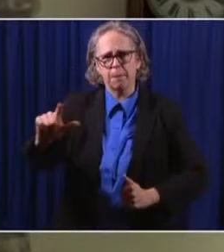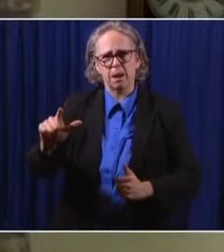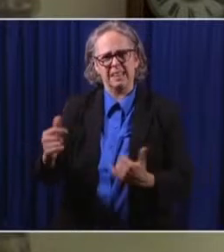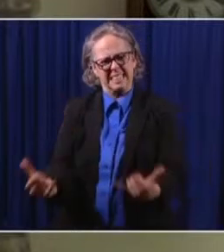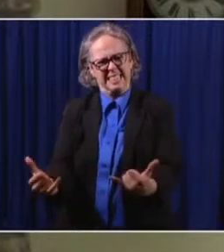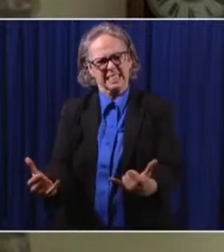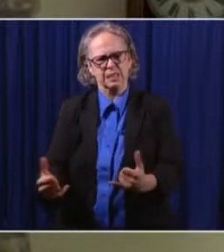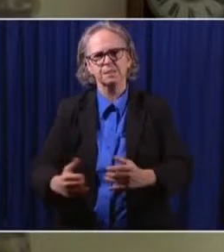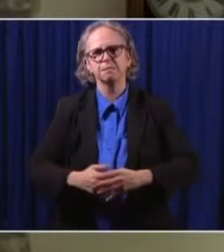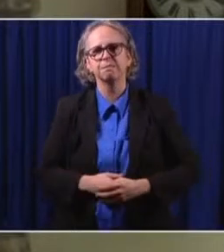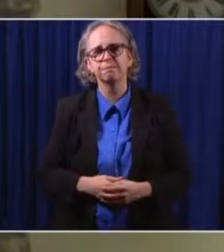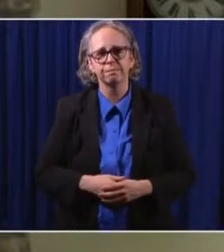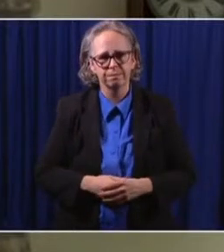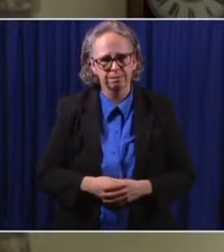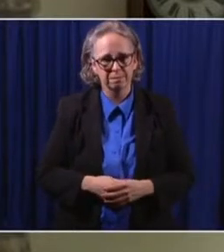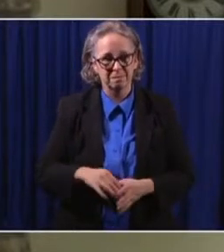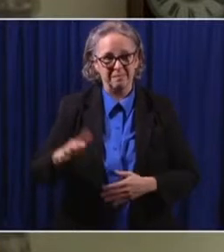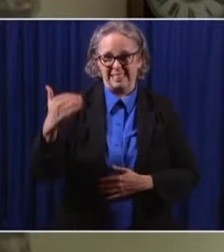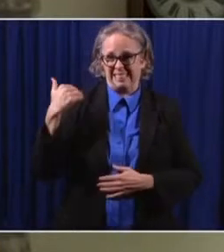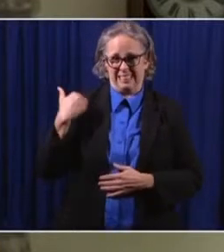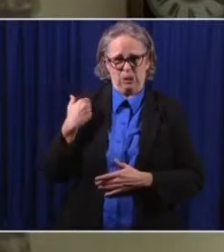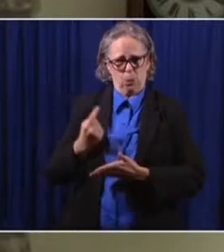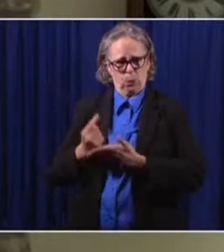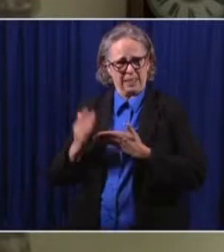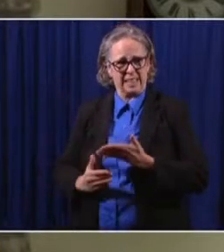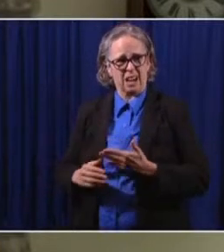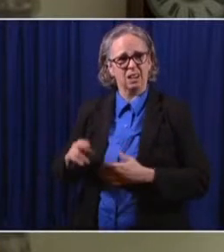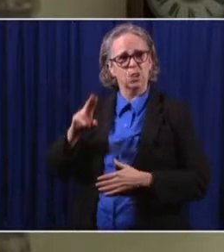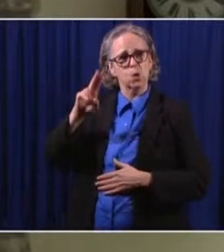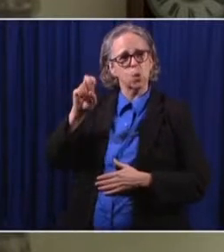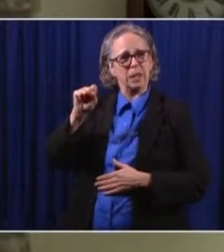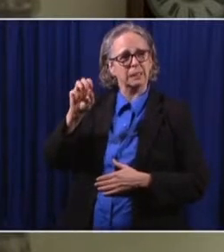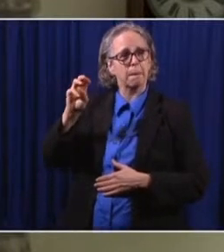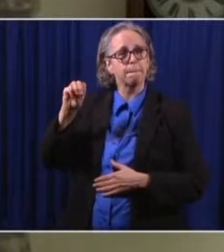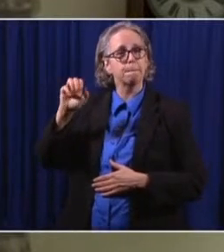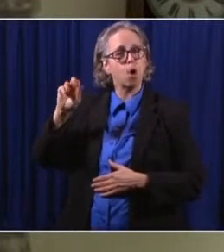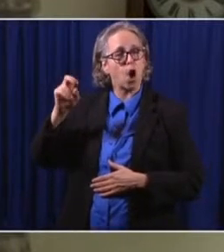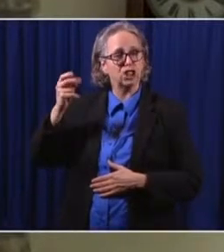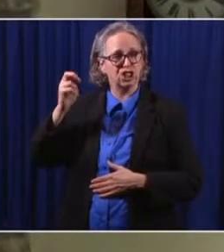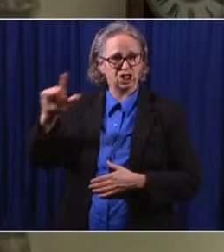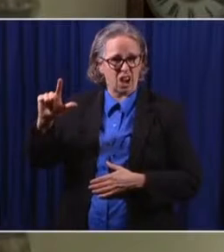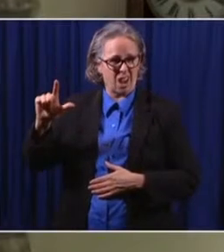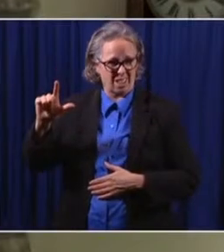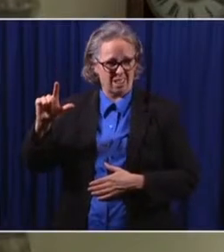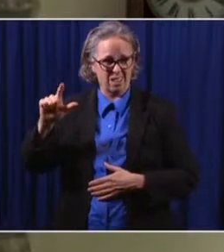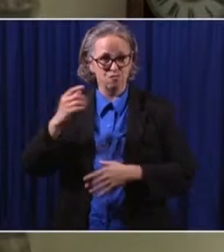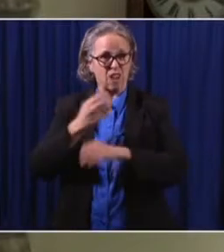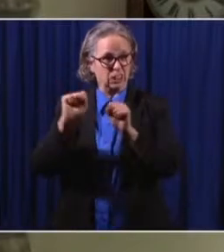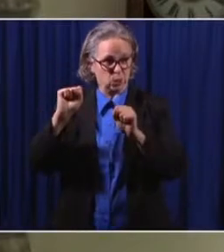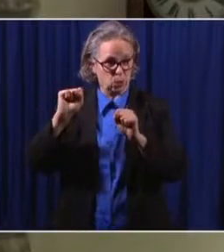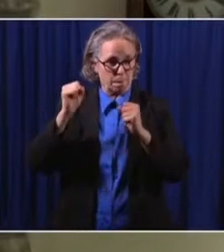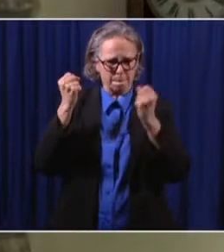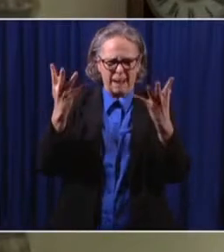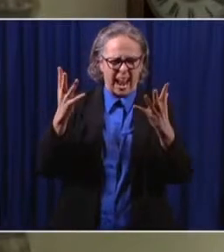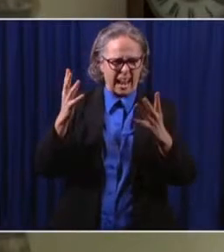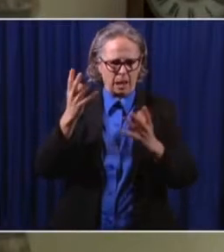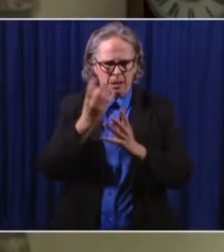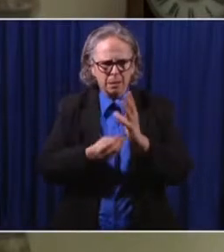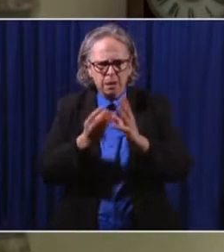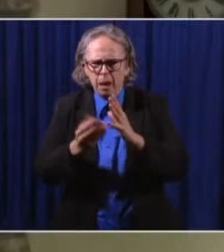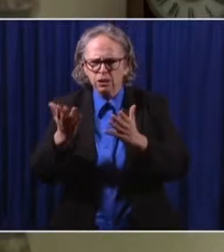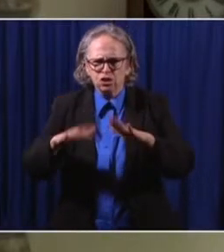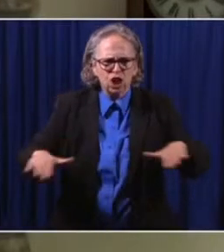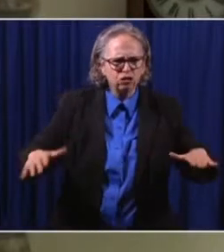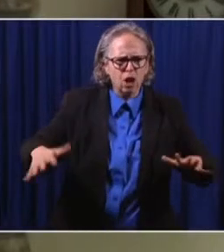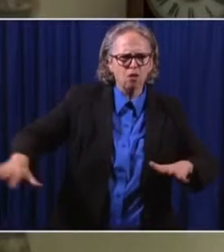Over the weekend, U.S. Marshals rescued dozens of missing children across Ohio, many of whom were being trafficked.